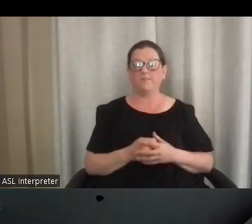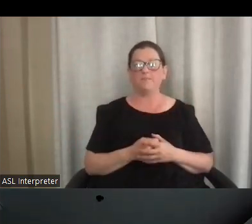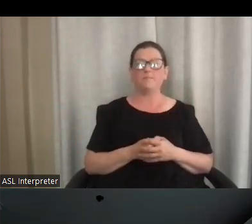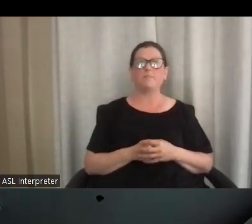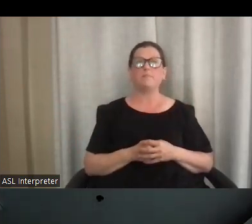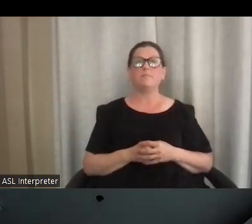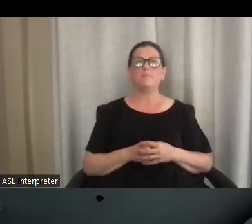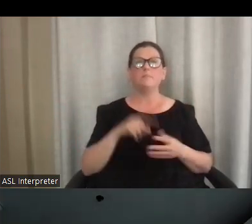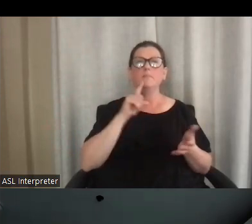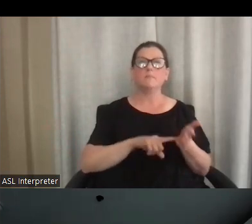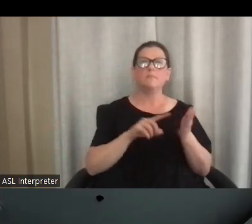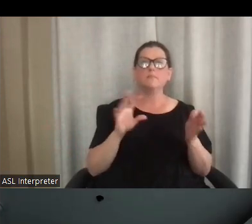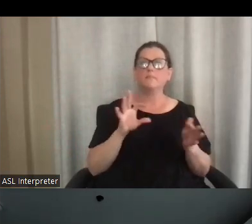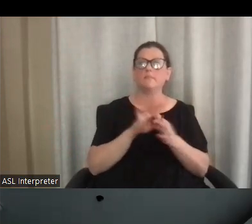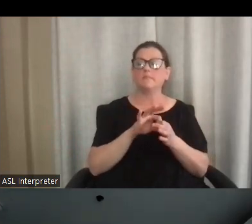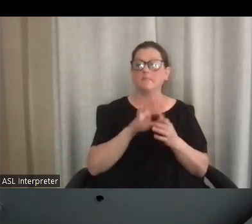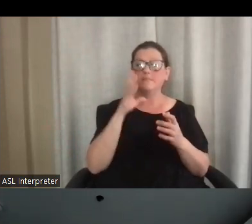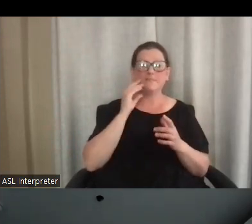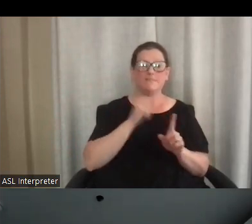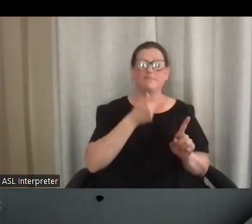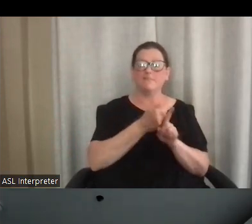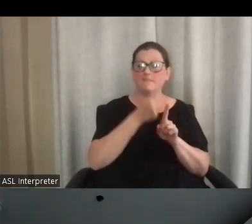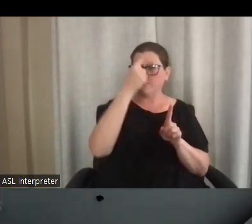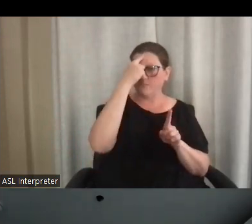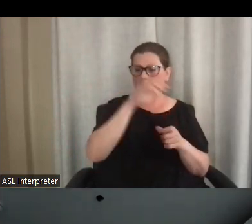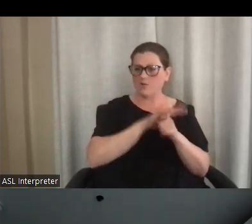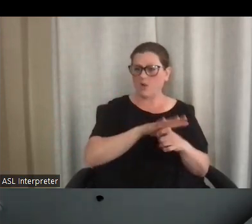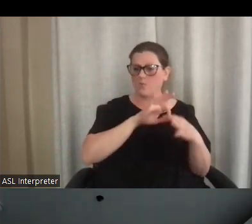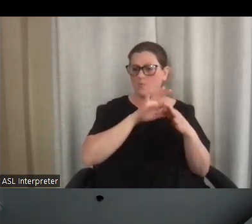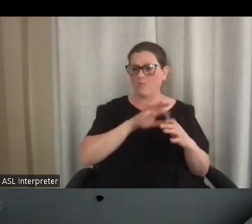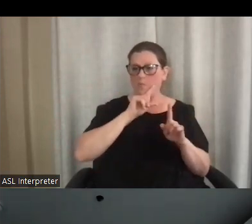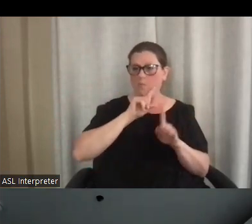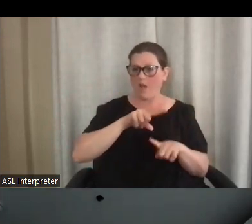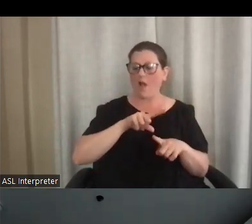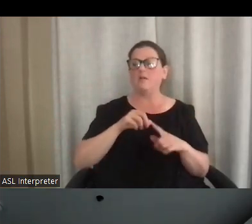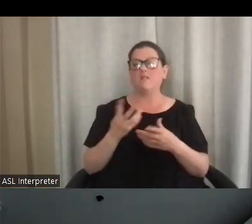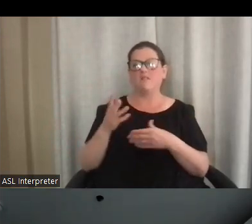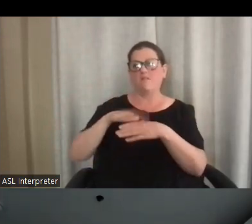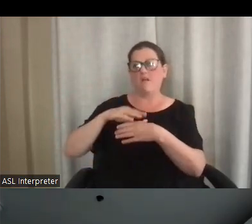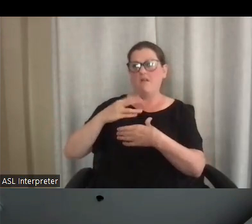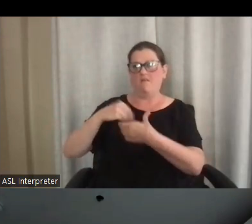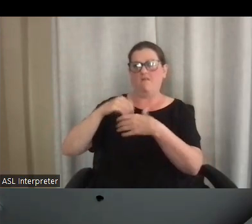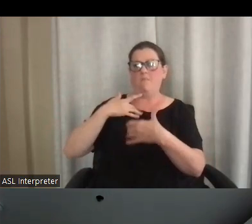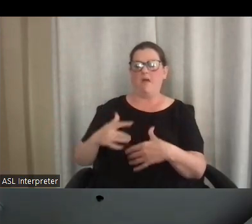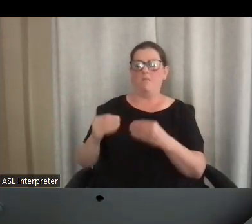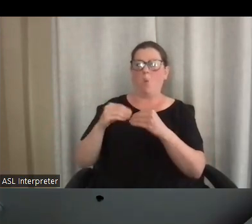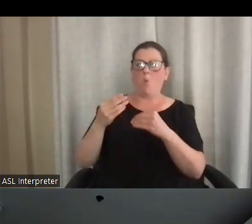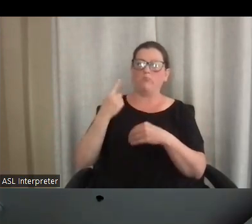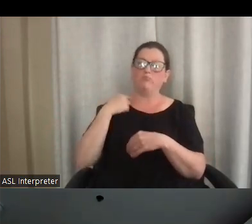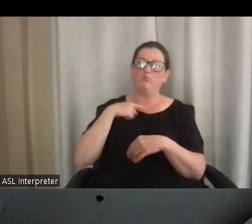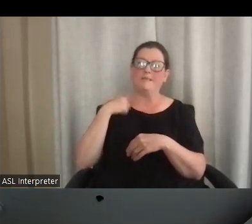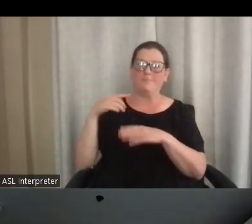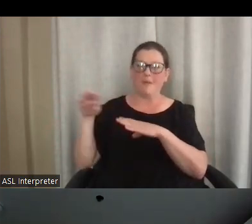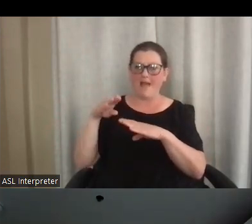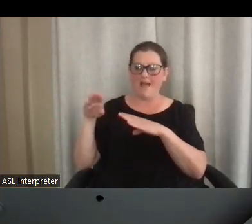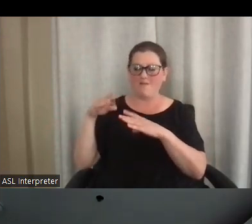Studies have linked experiences that impact the brain and stress response throughout the life course to risk-taking behaviors and health outcomes in adolescence and adulthood. As you can